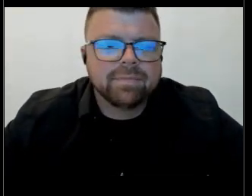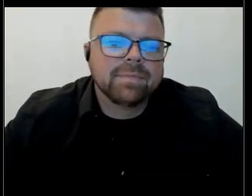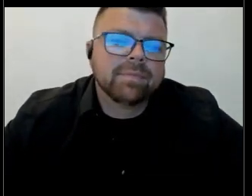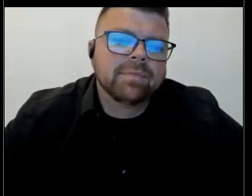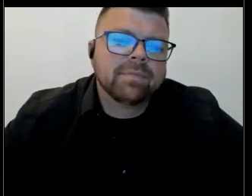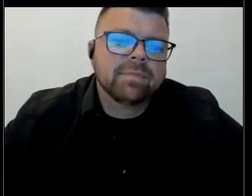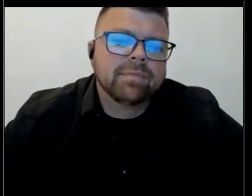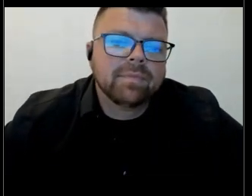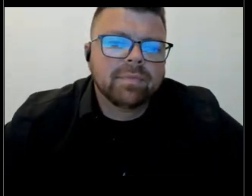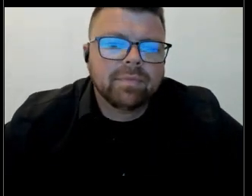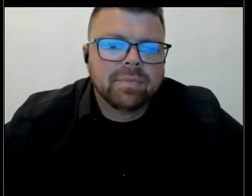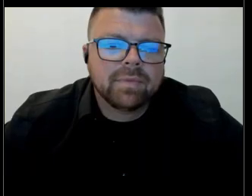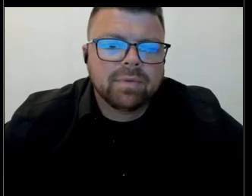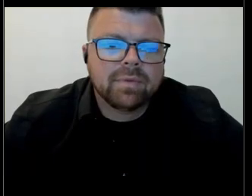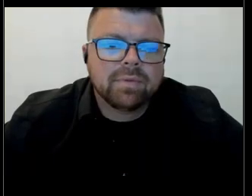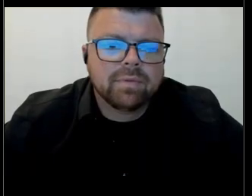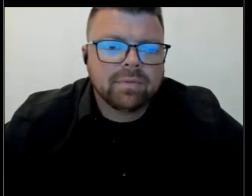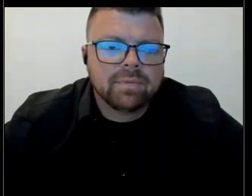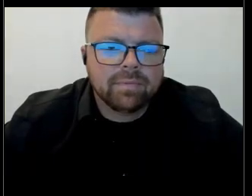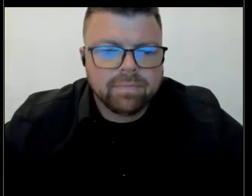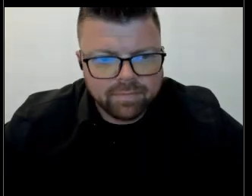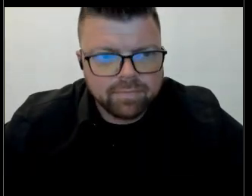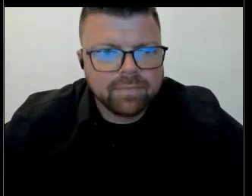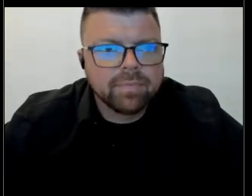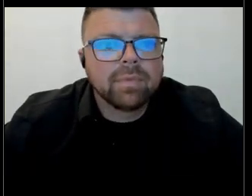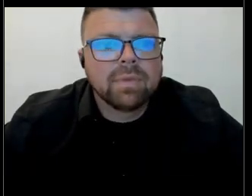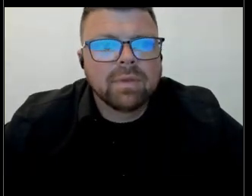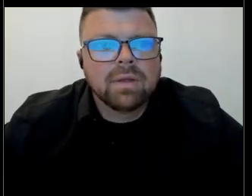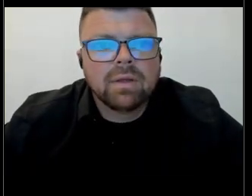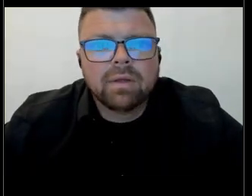And the third option, ANSI